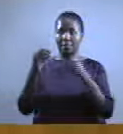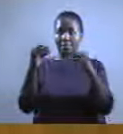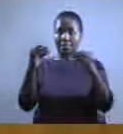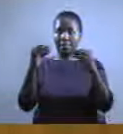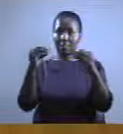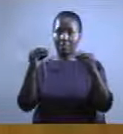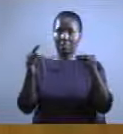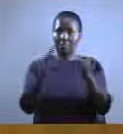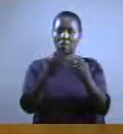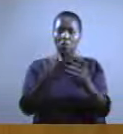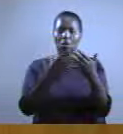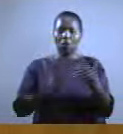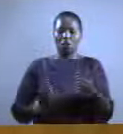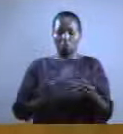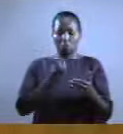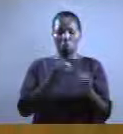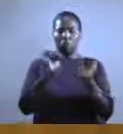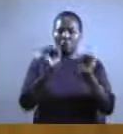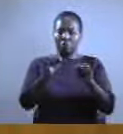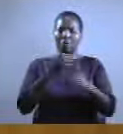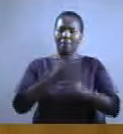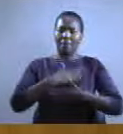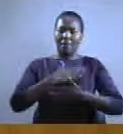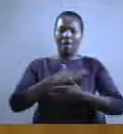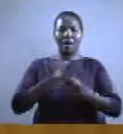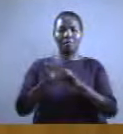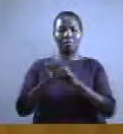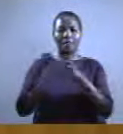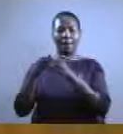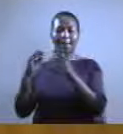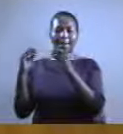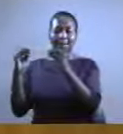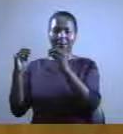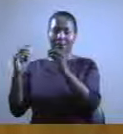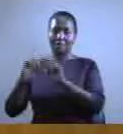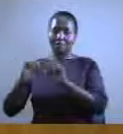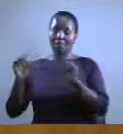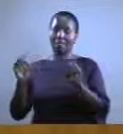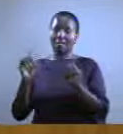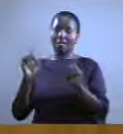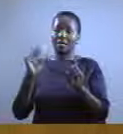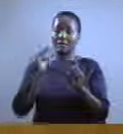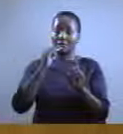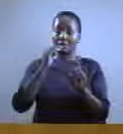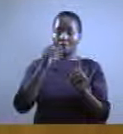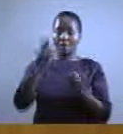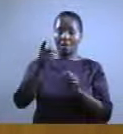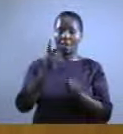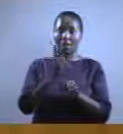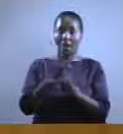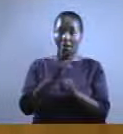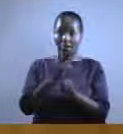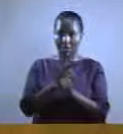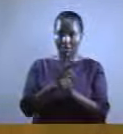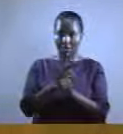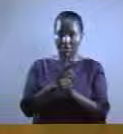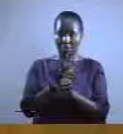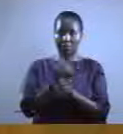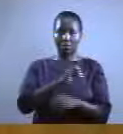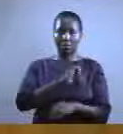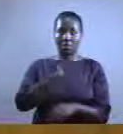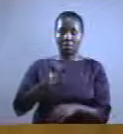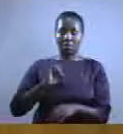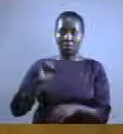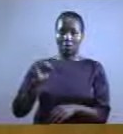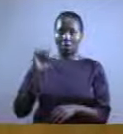embraced by the youth and the employers, and will lead once again to the tainting of